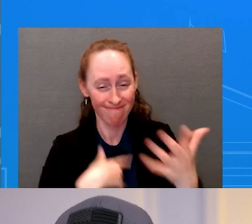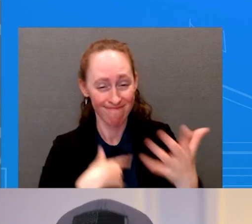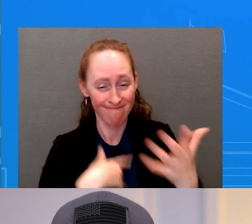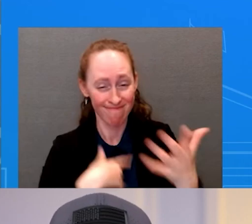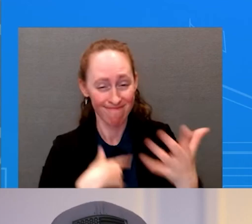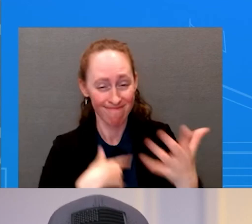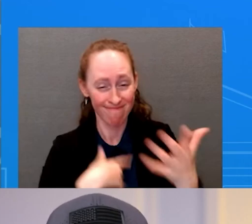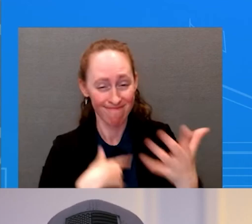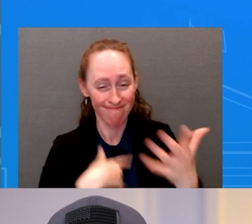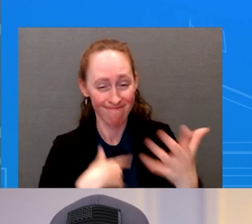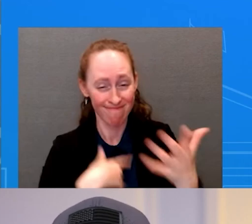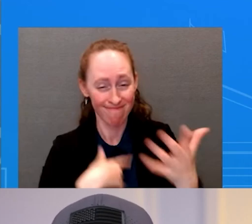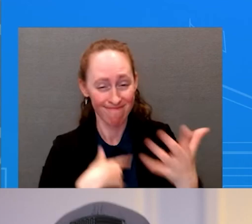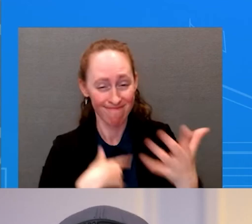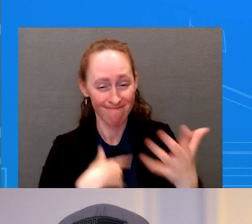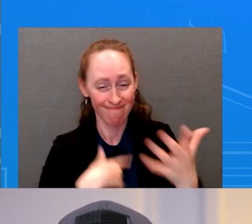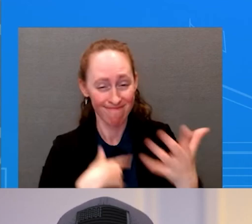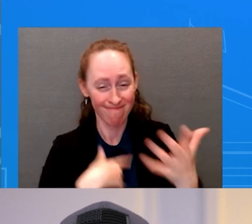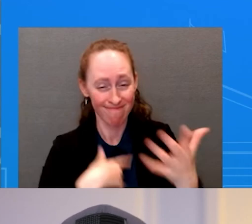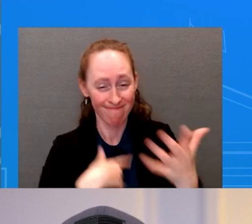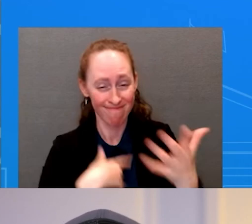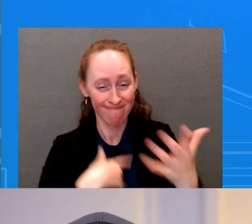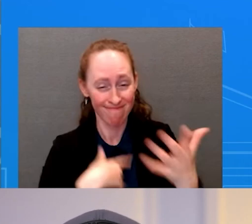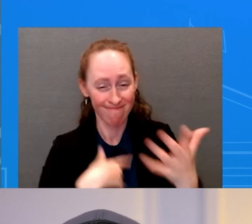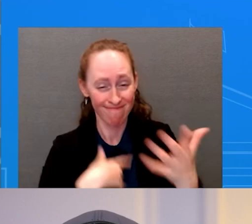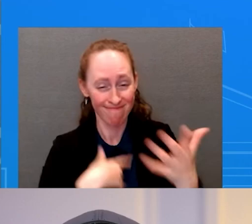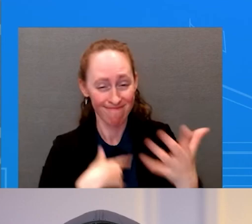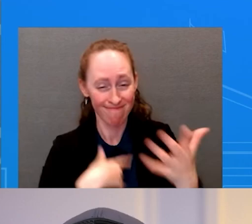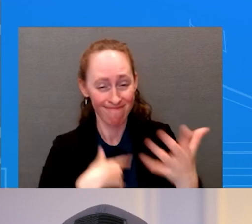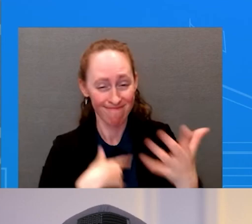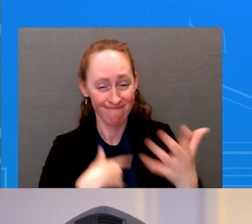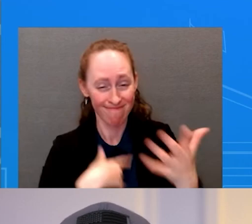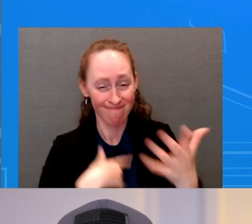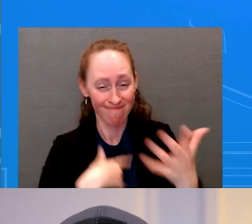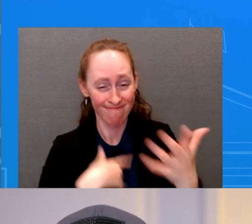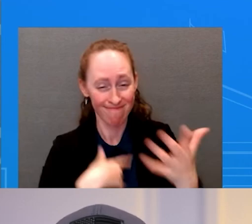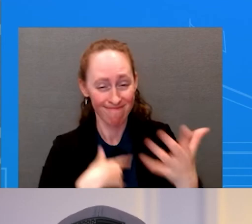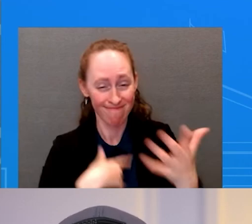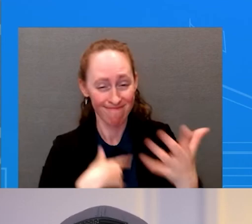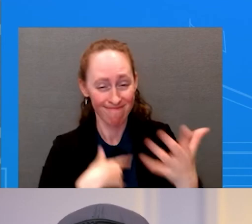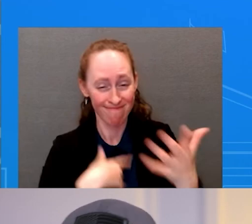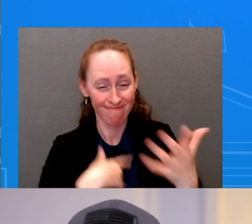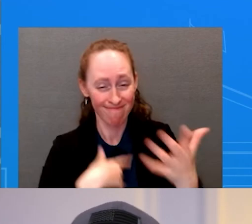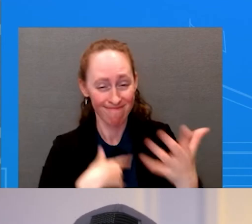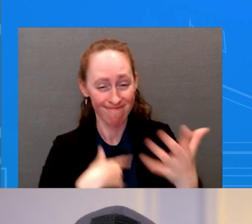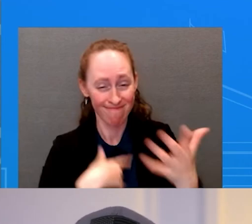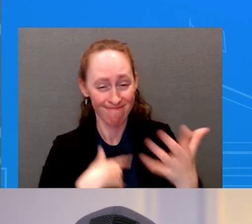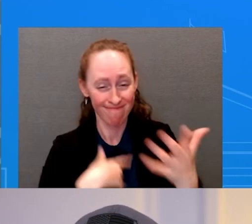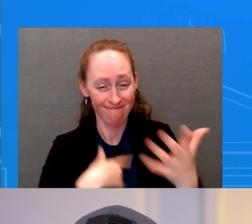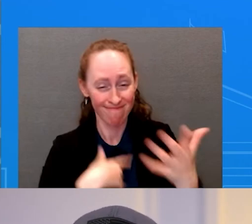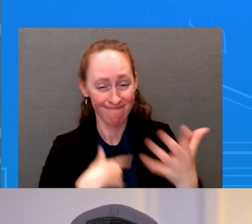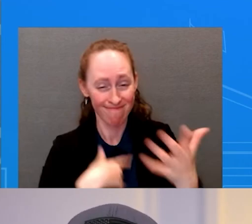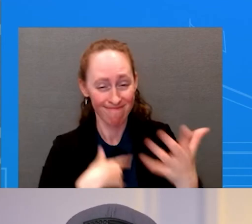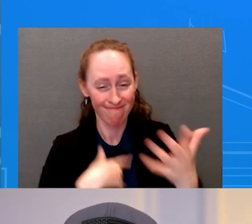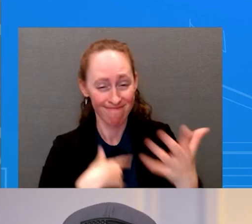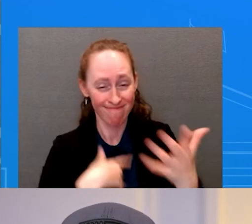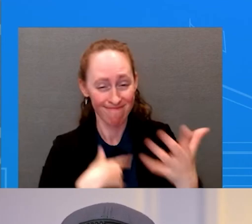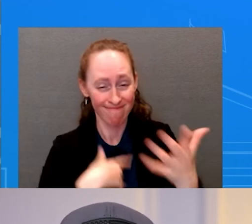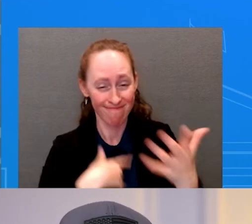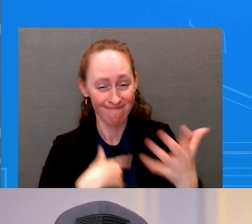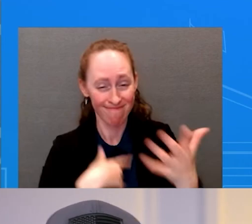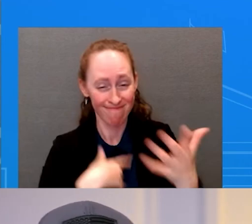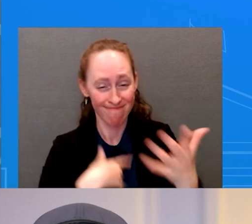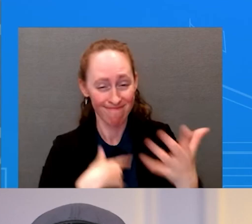all three branches. You don't need our help. You just can't get it done because you guys can't figure it out. But it's your number one issue. You're going to make this your top